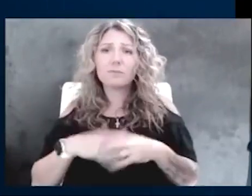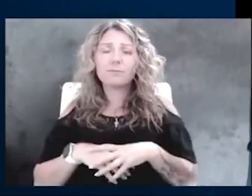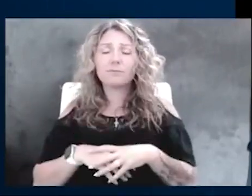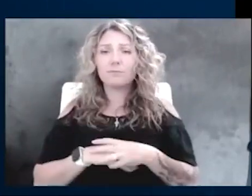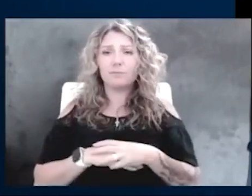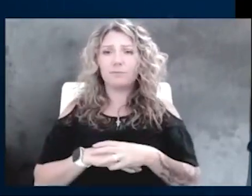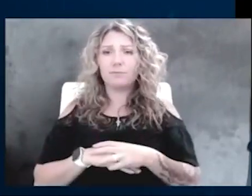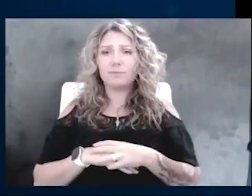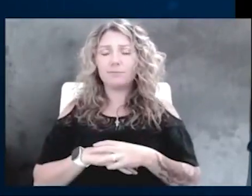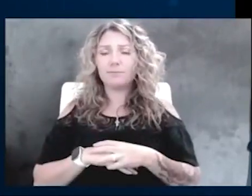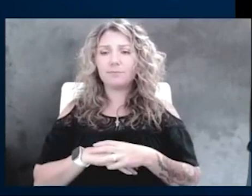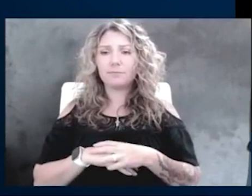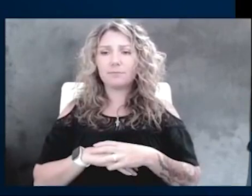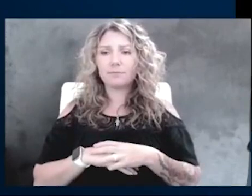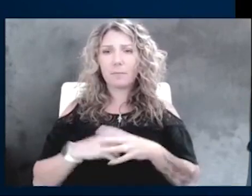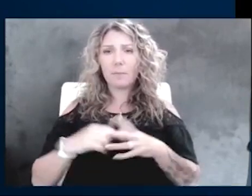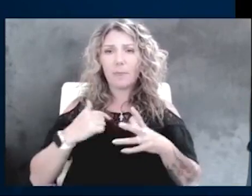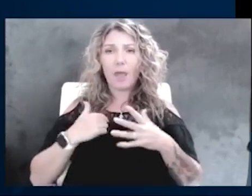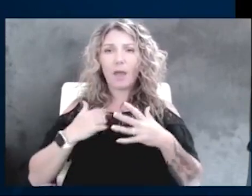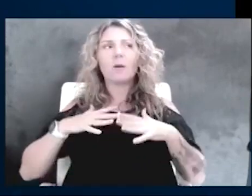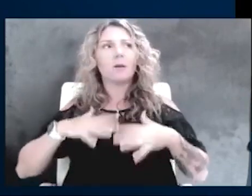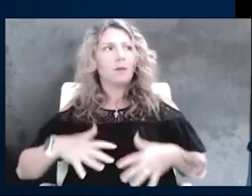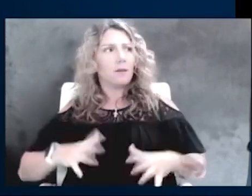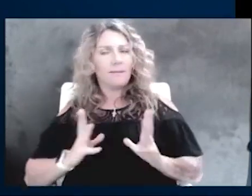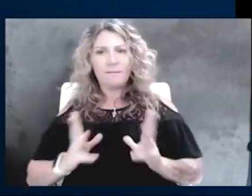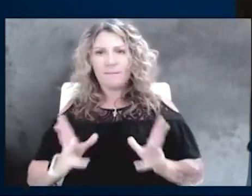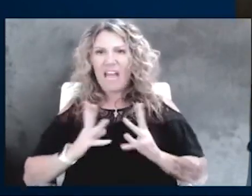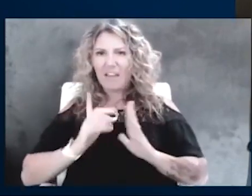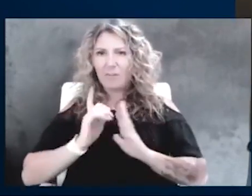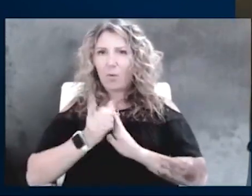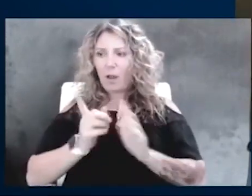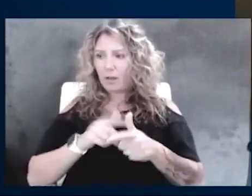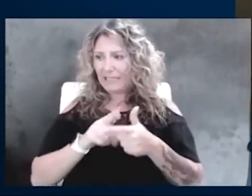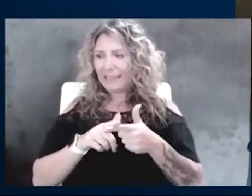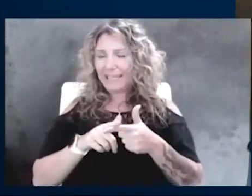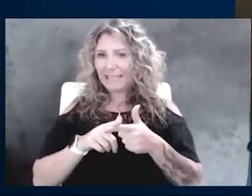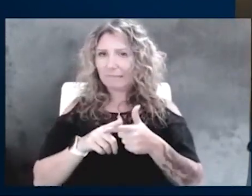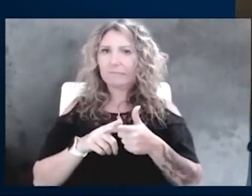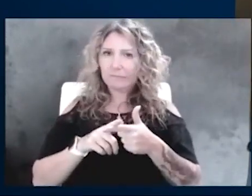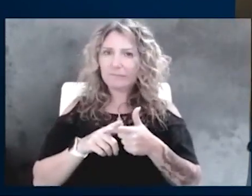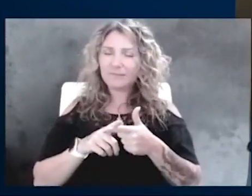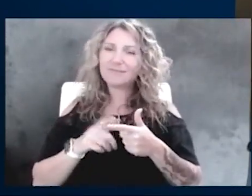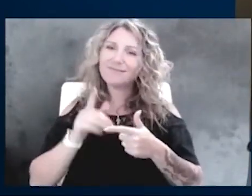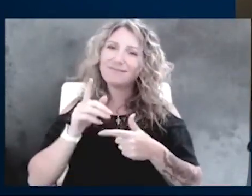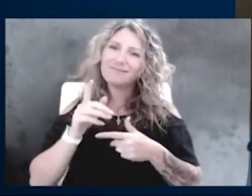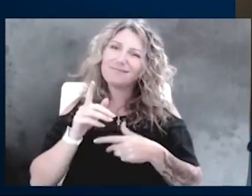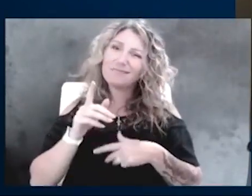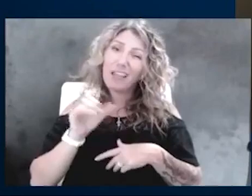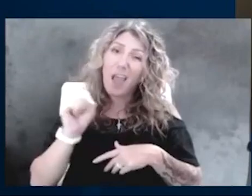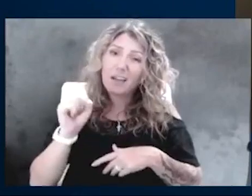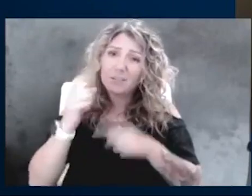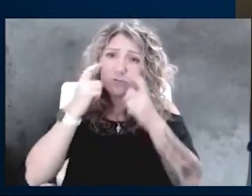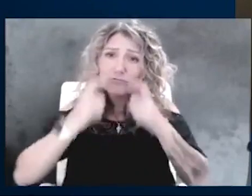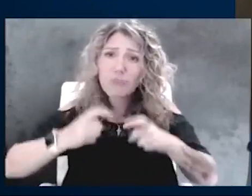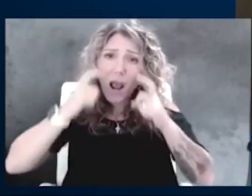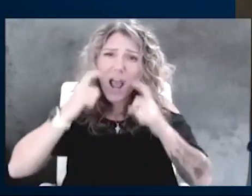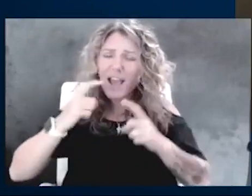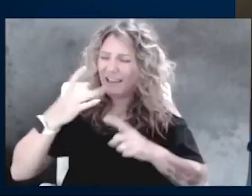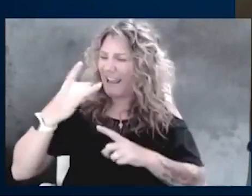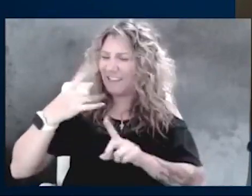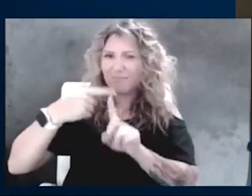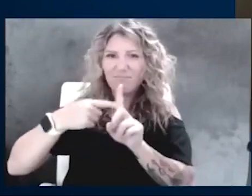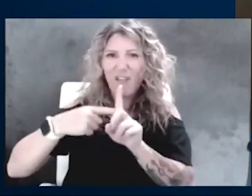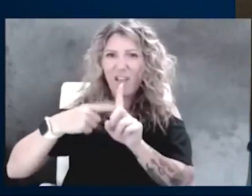I was composed for a while, and then I did cry, because I feel like 18 months of holding our breath and 8 days